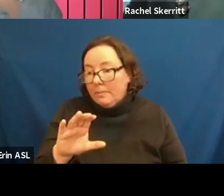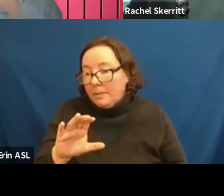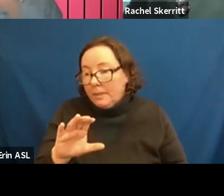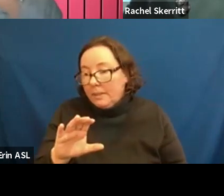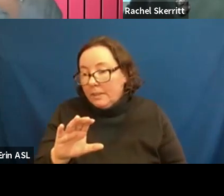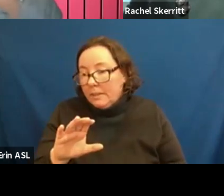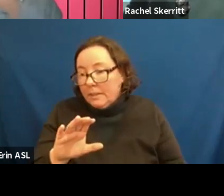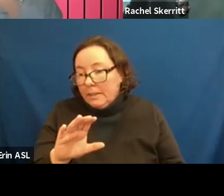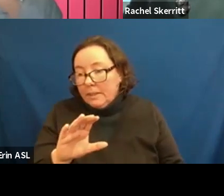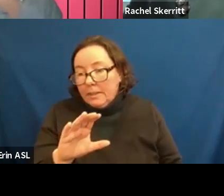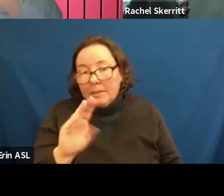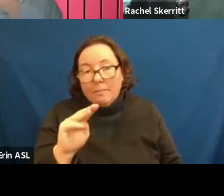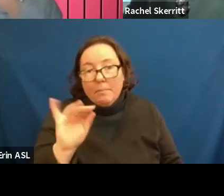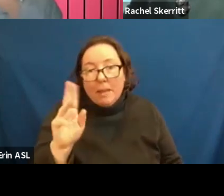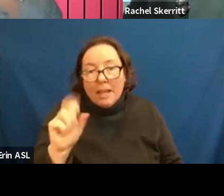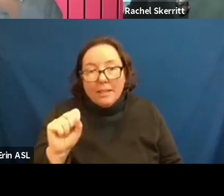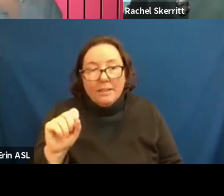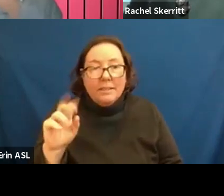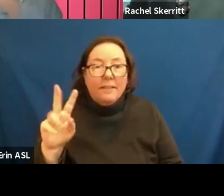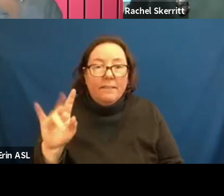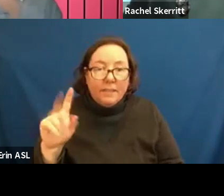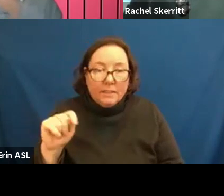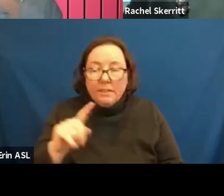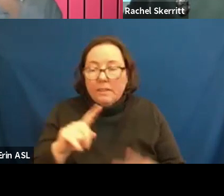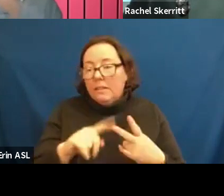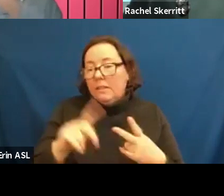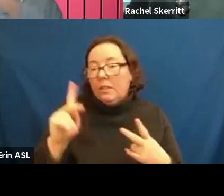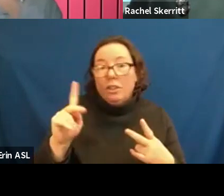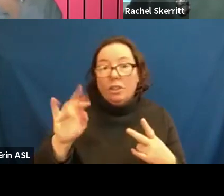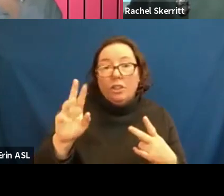Vincent, followed by Christine Johnson and Fred Pusillo.